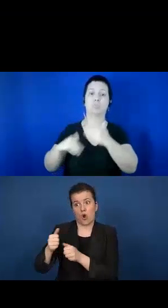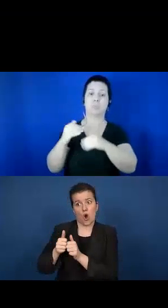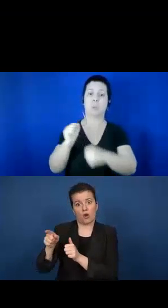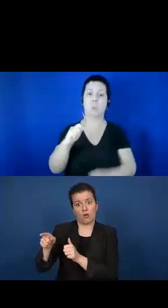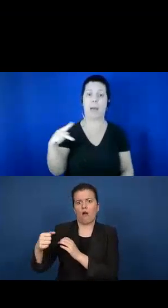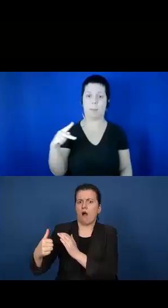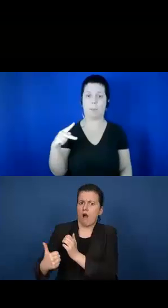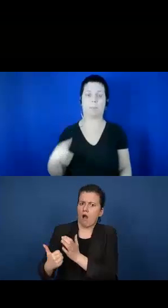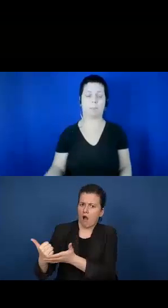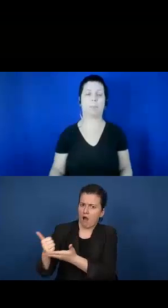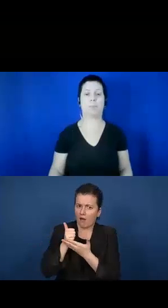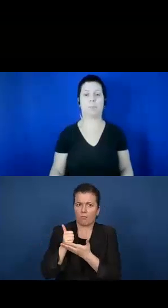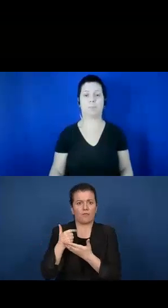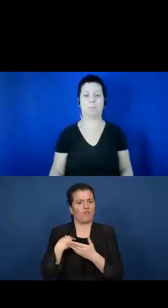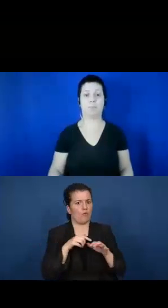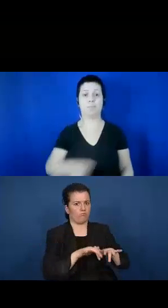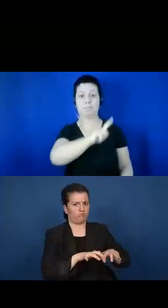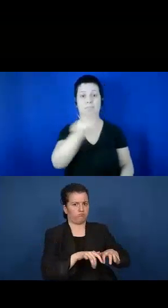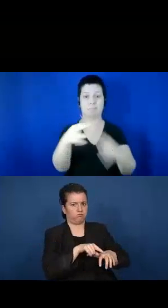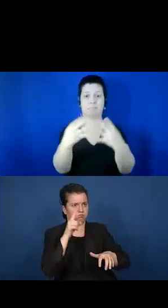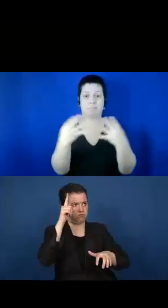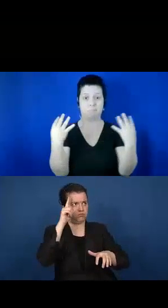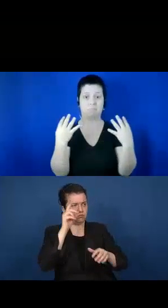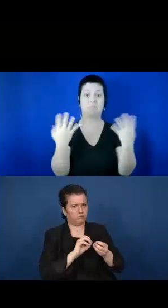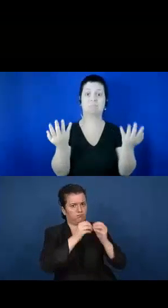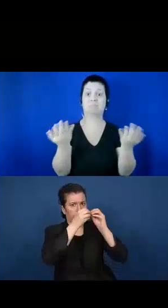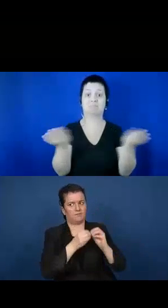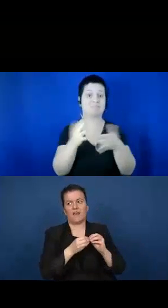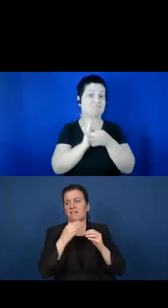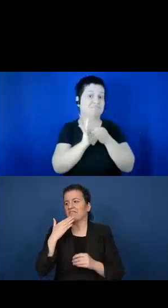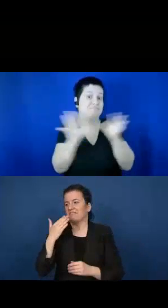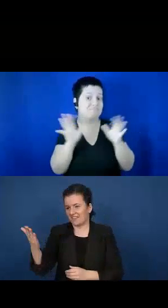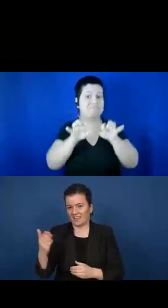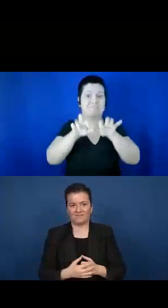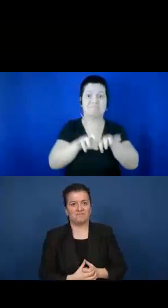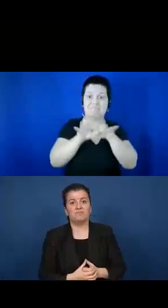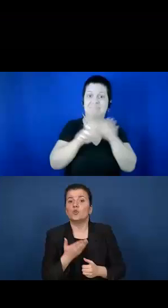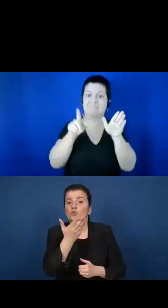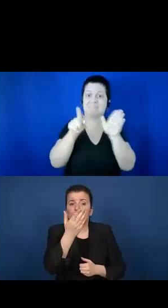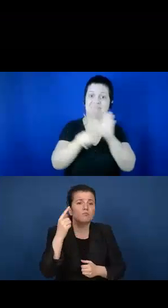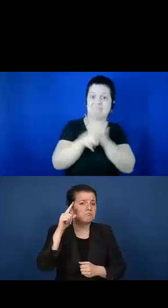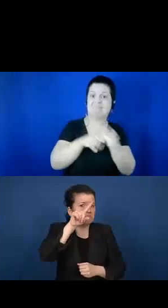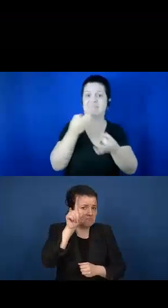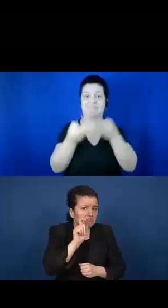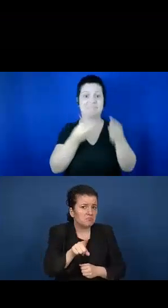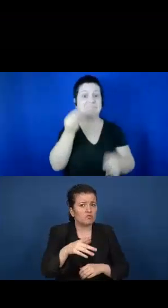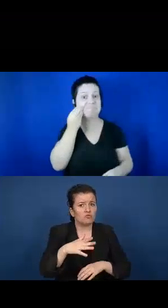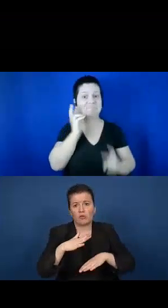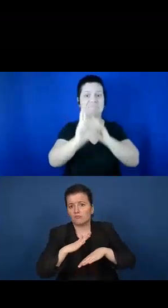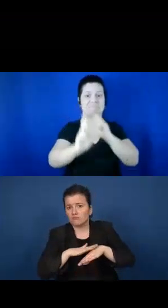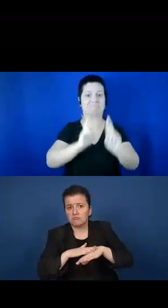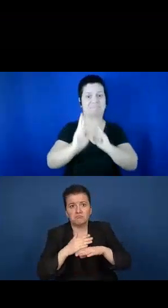attention, and please feel free to write your questions and comments, and we will try to respond to them as best we